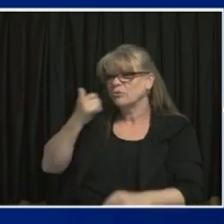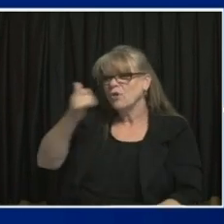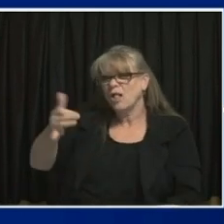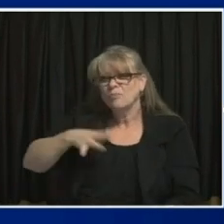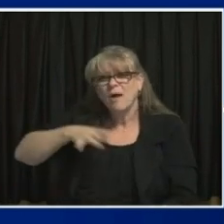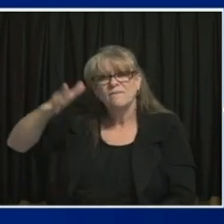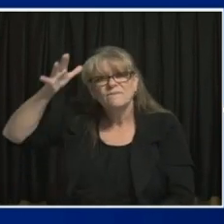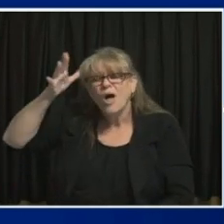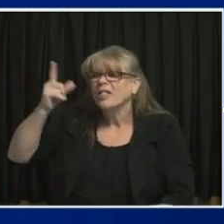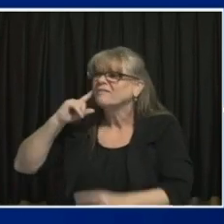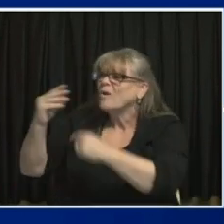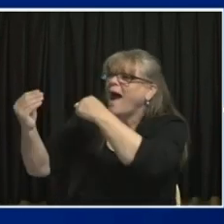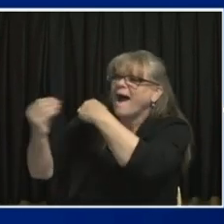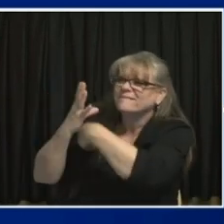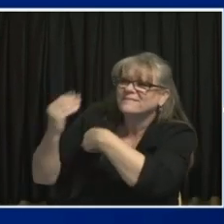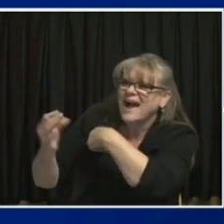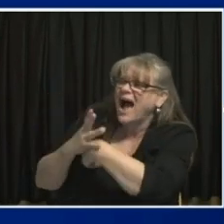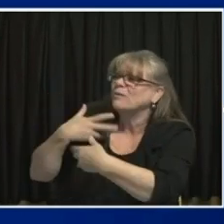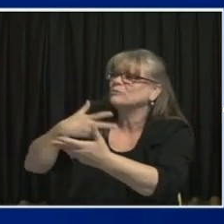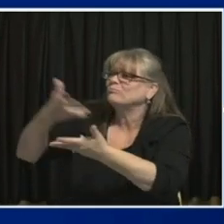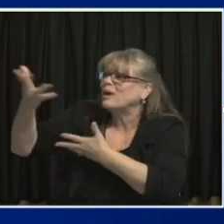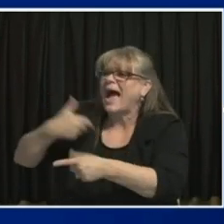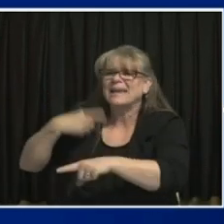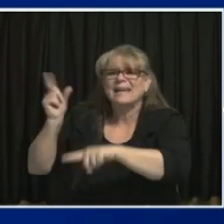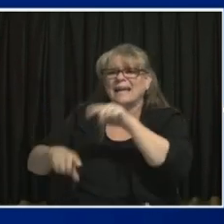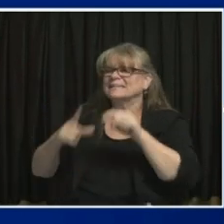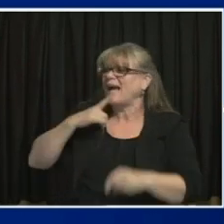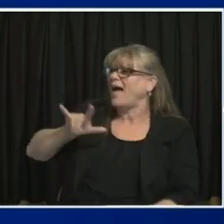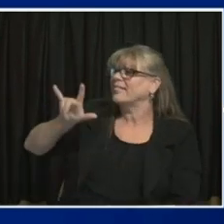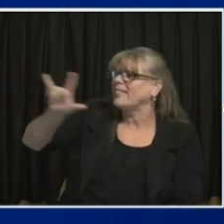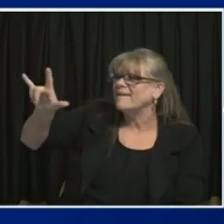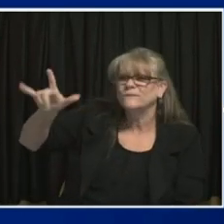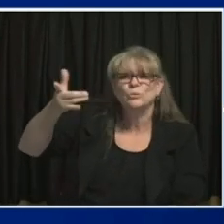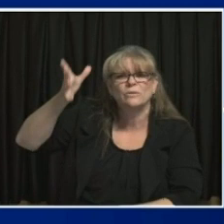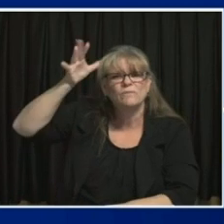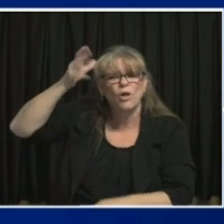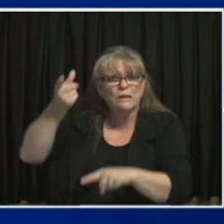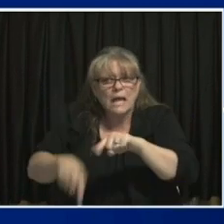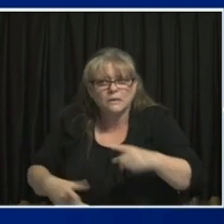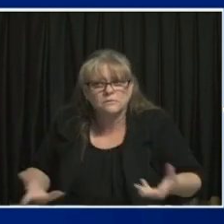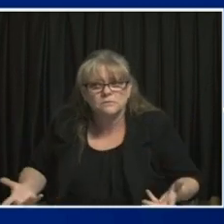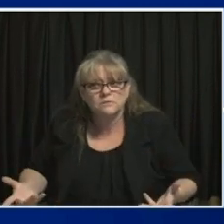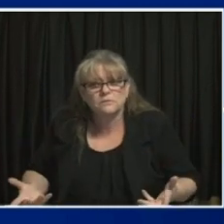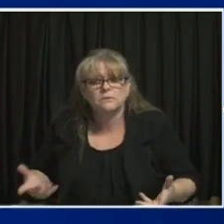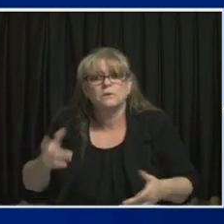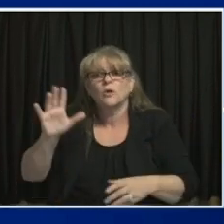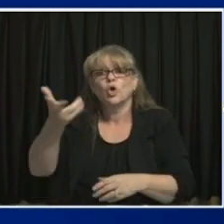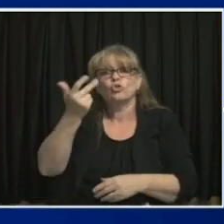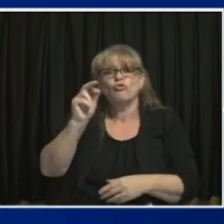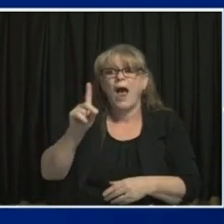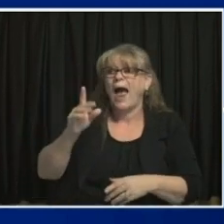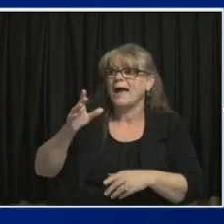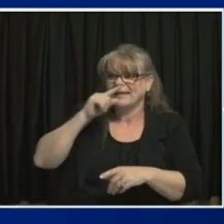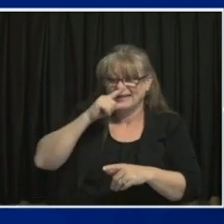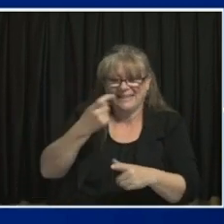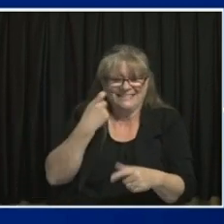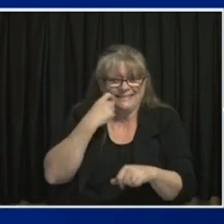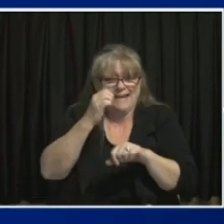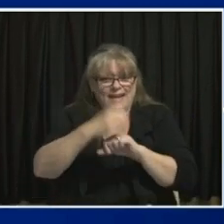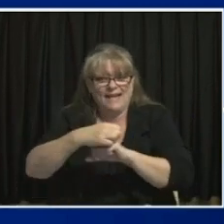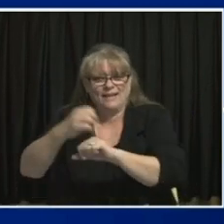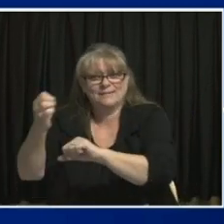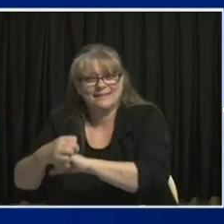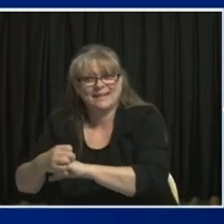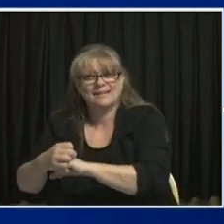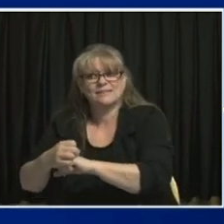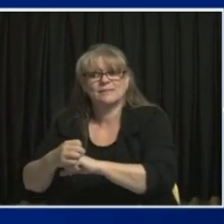love him. 2 of his grandkids got engaged this year and he won't be able to attend their weddings. Going to miss my best friend, my buddy. We